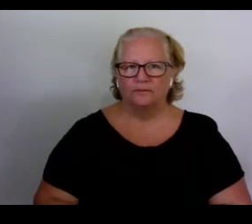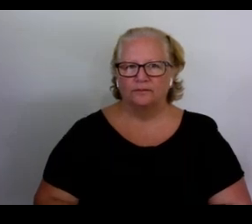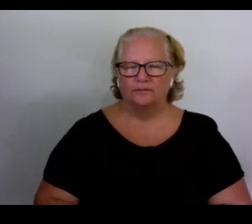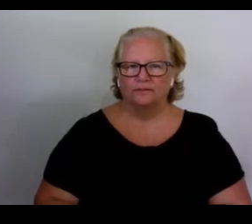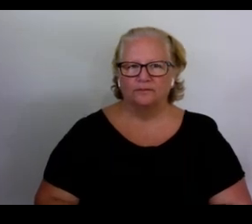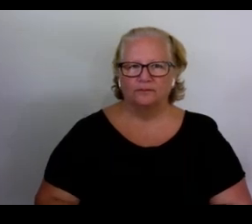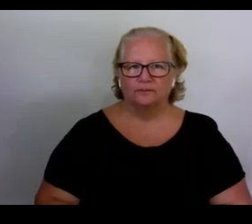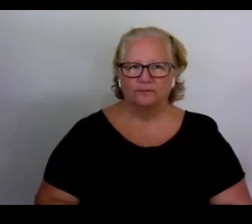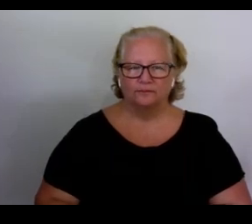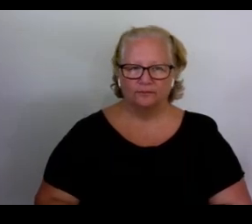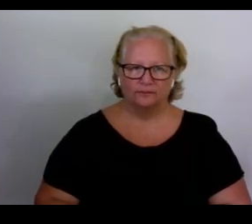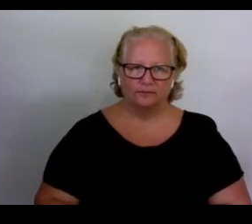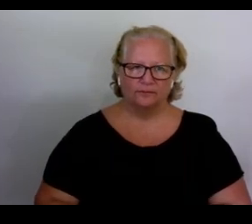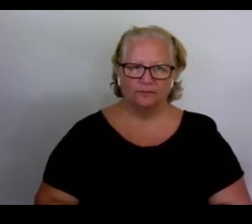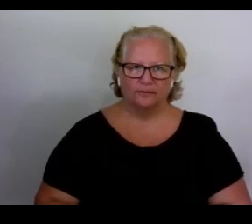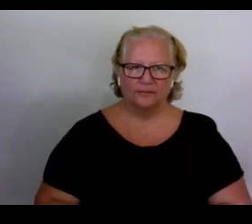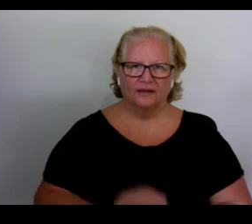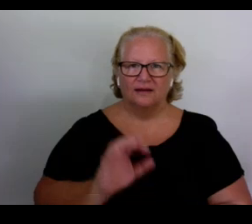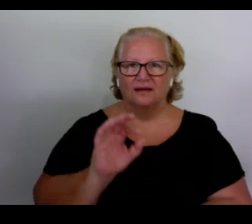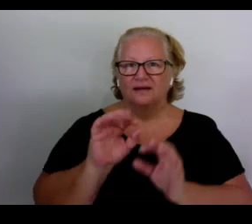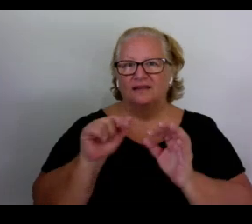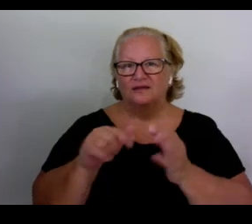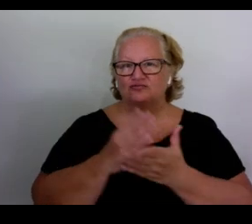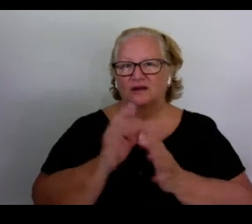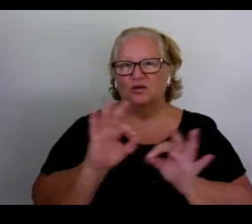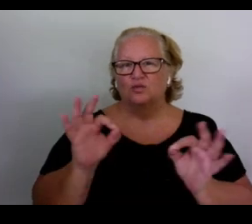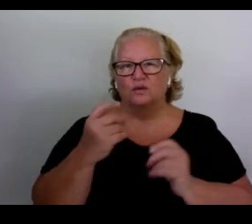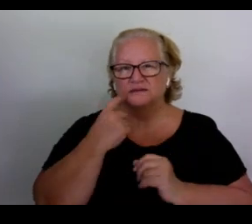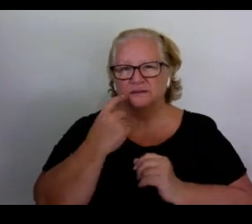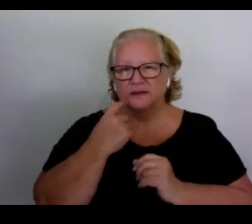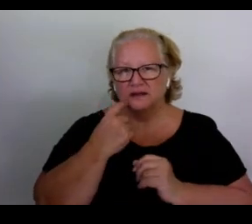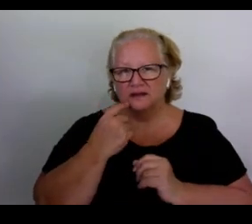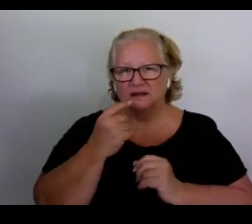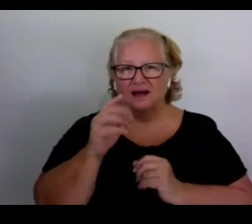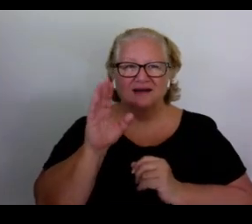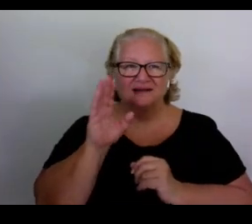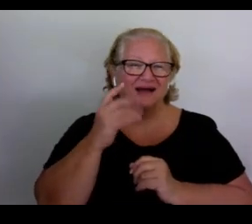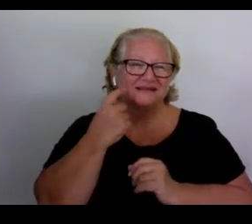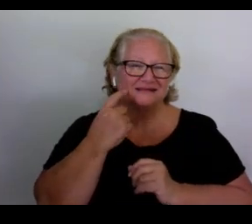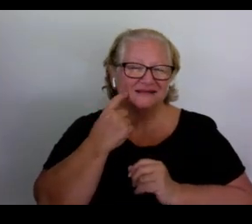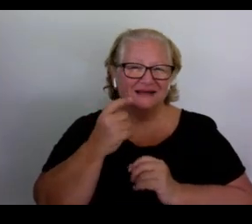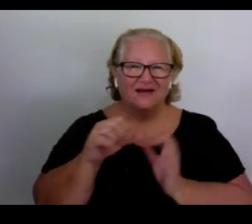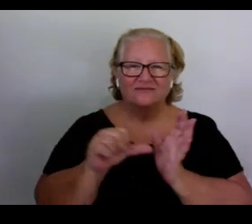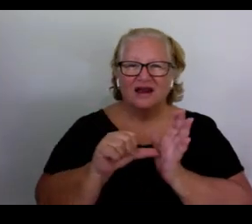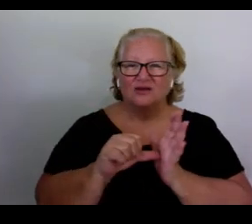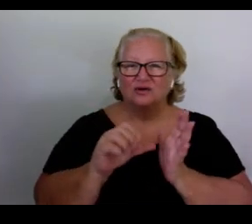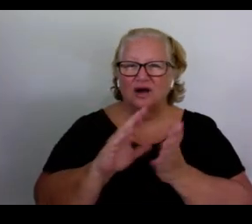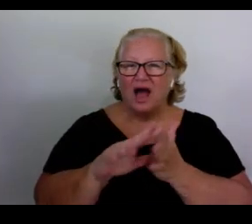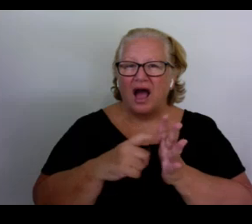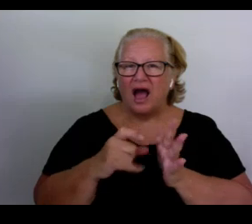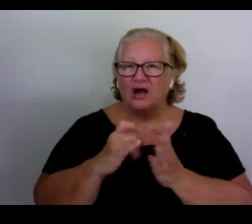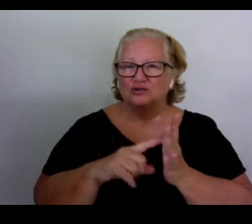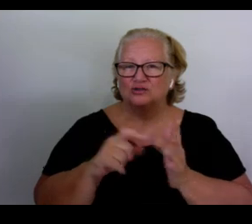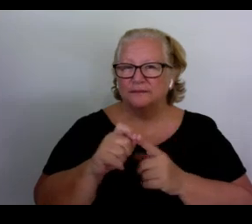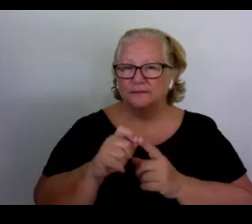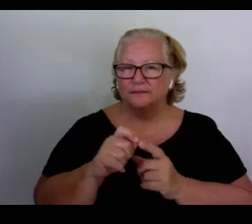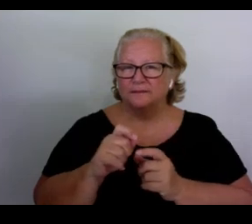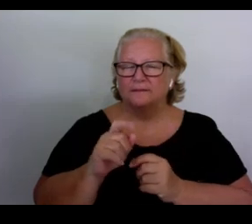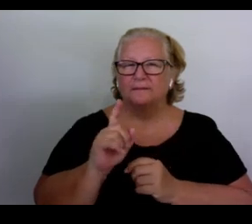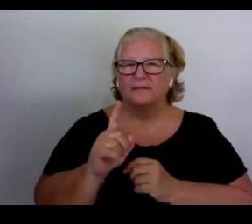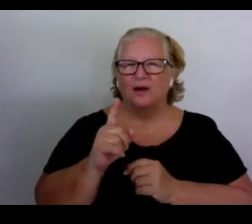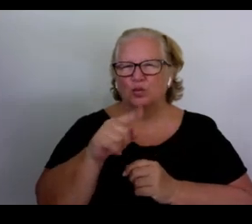that none of this is simple. Financial hardship sounds really easy and really simple, and I'm sure from working with it, you guys know that's